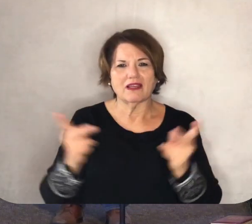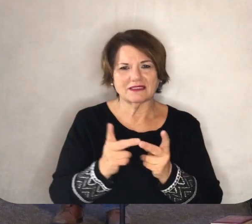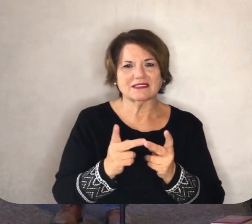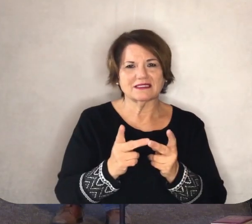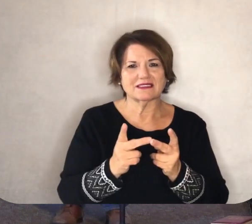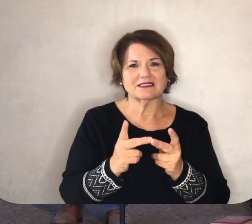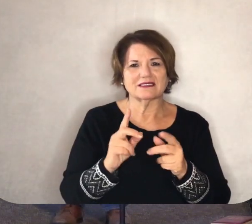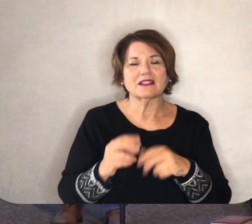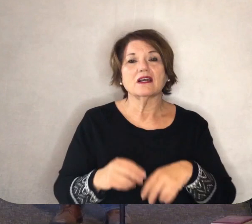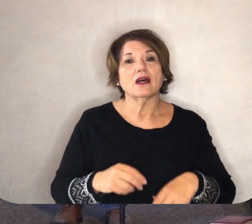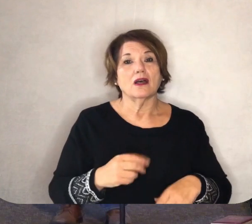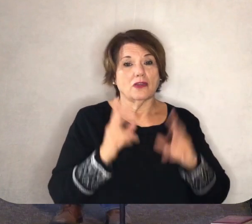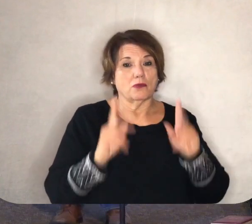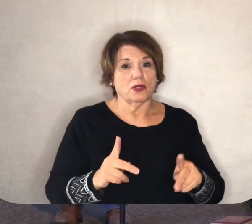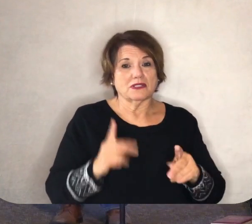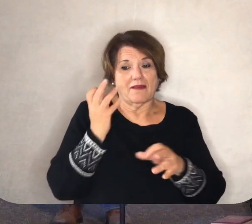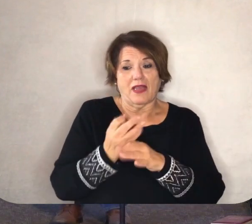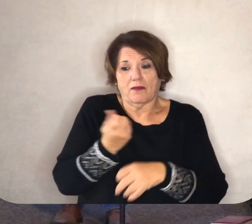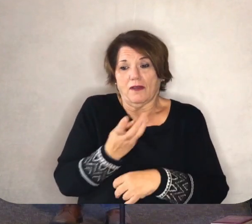For the one who is faithful in a few things,